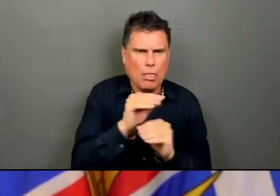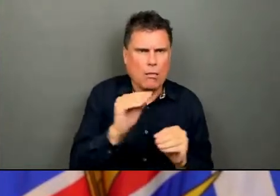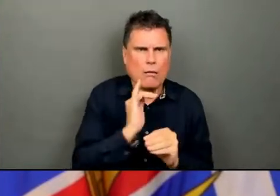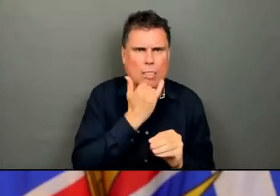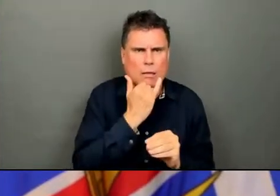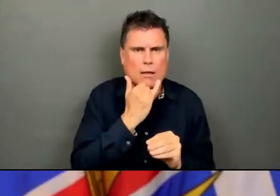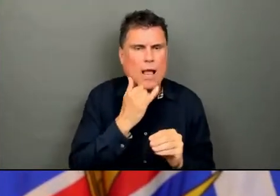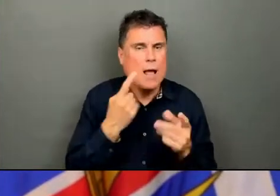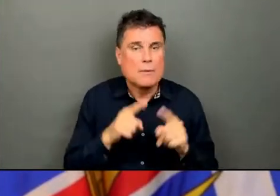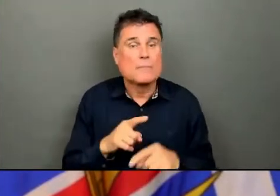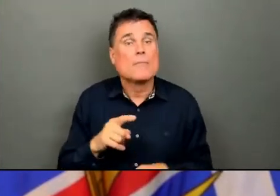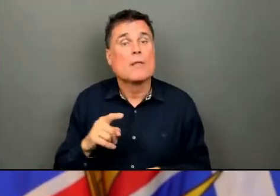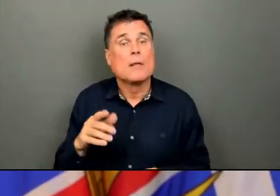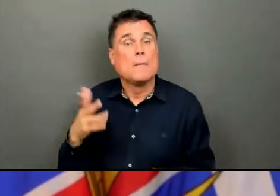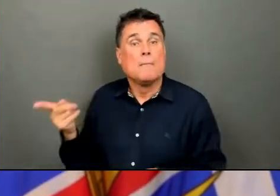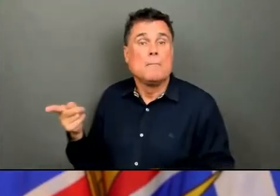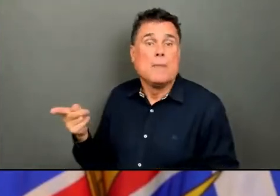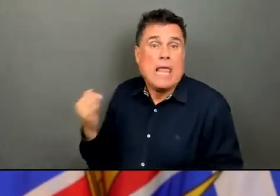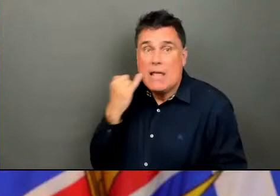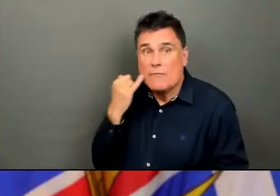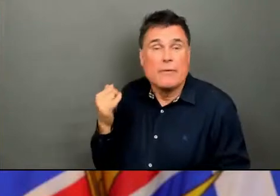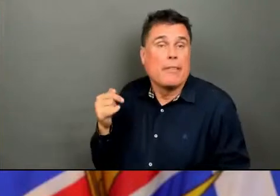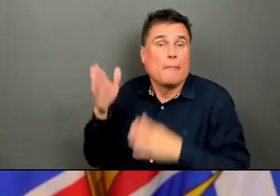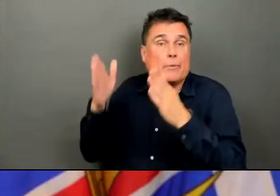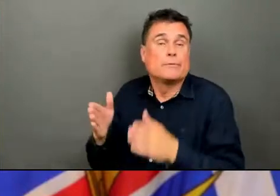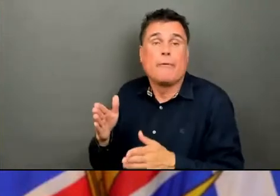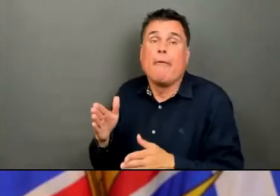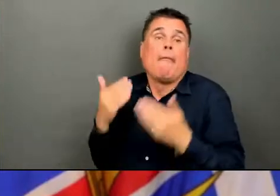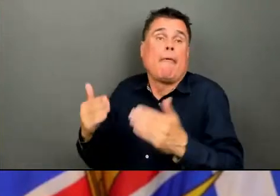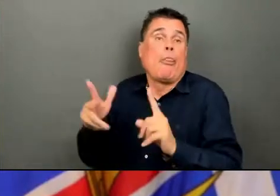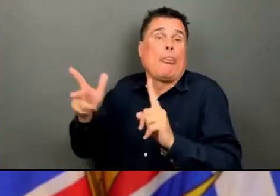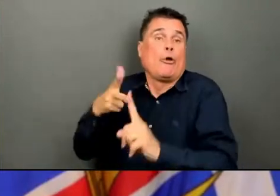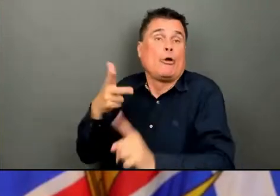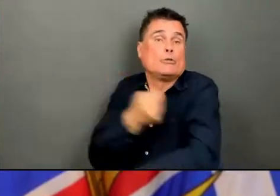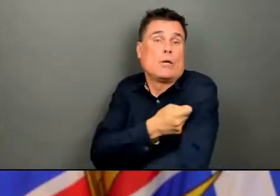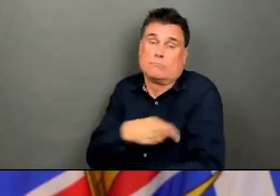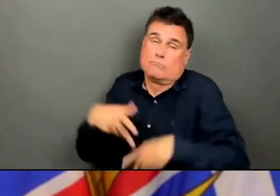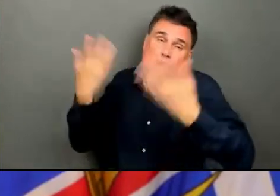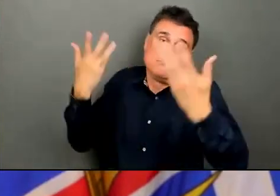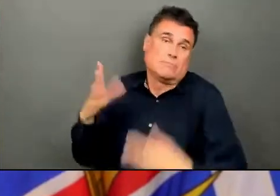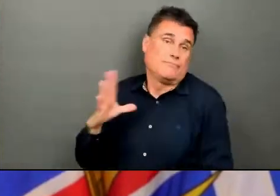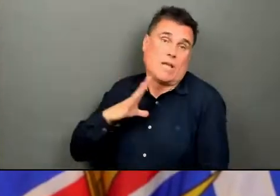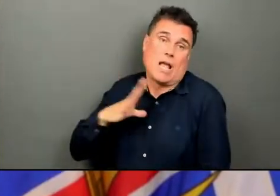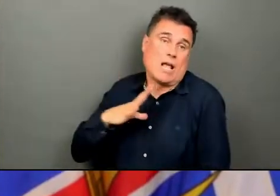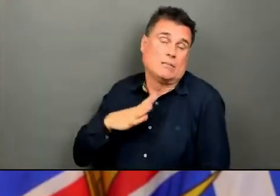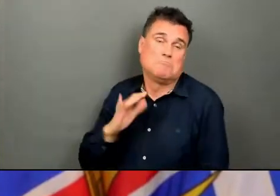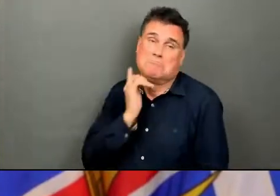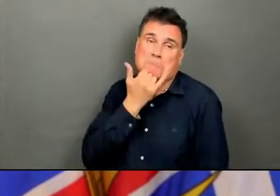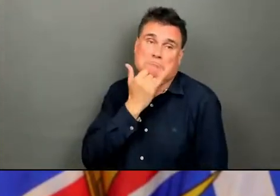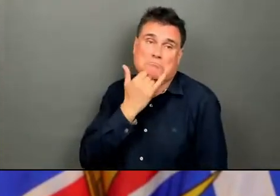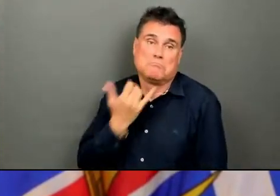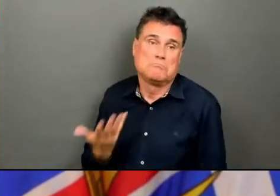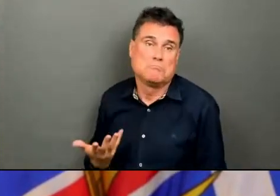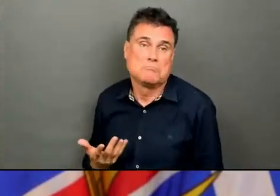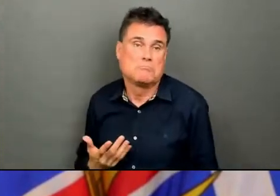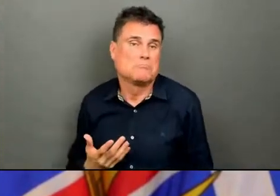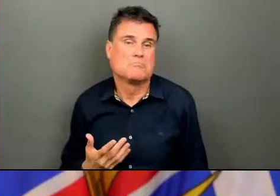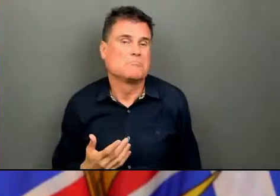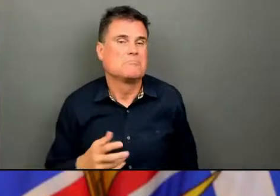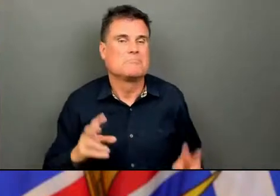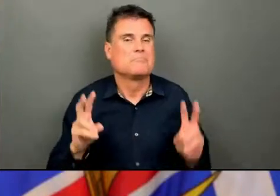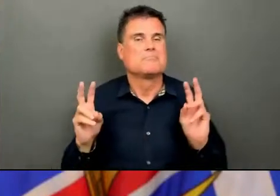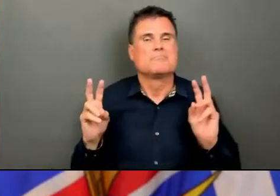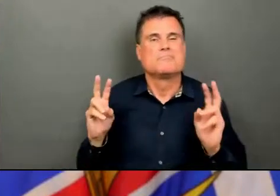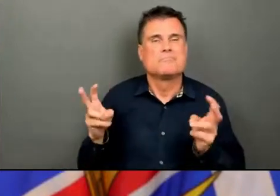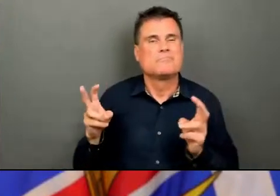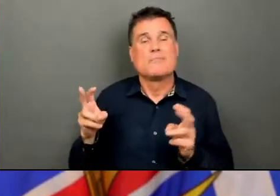risk for getting a third dose. It won't count as a third dose, essentially. It just is